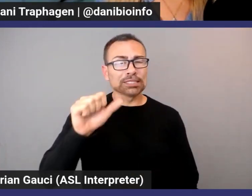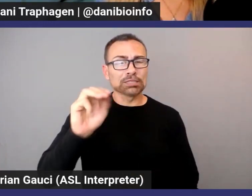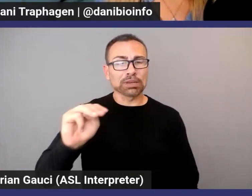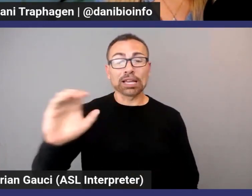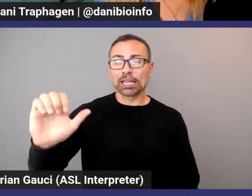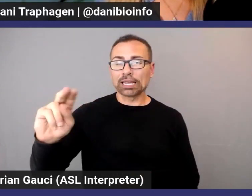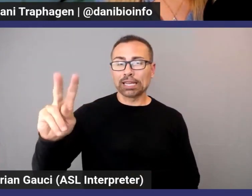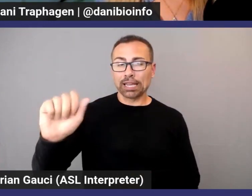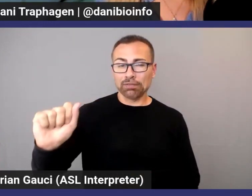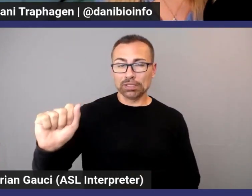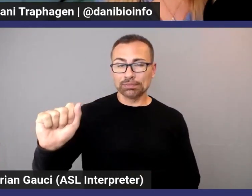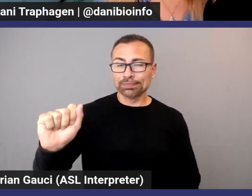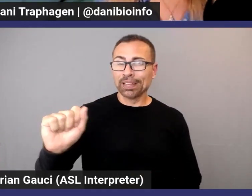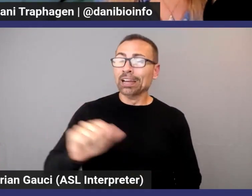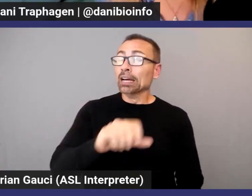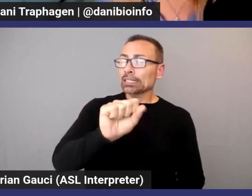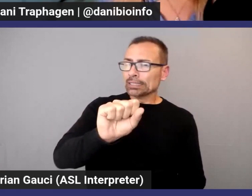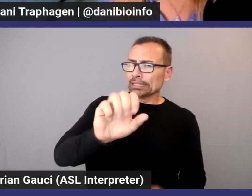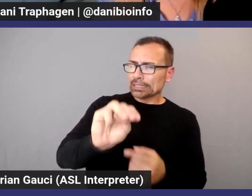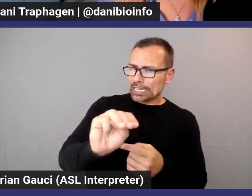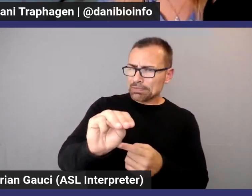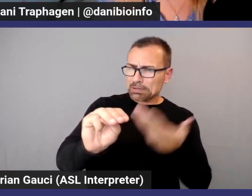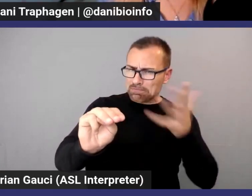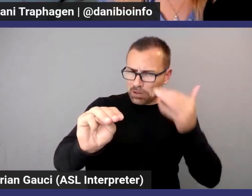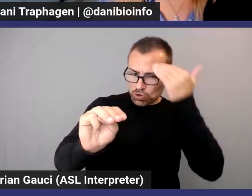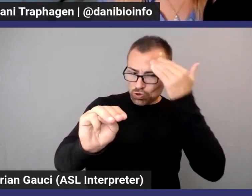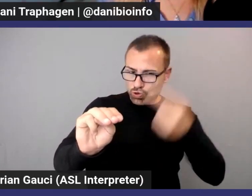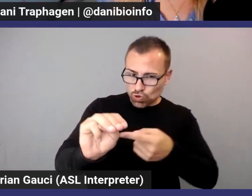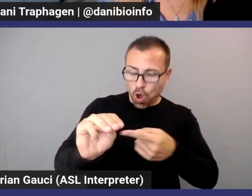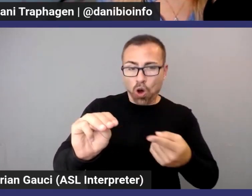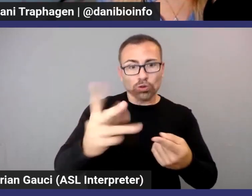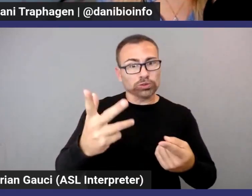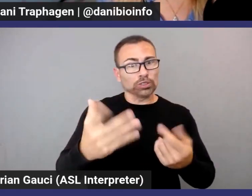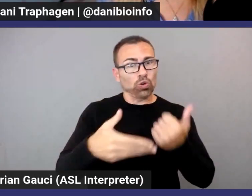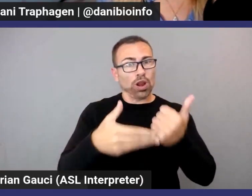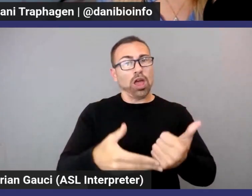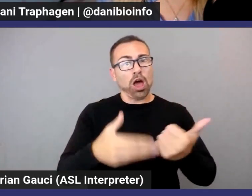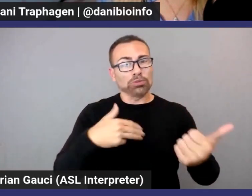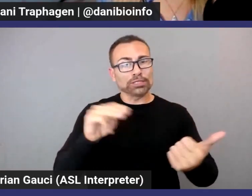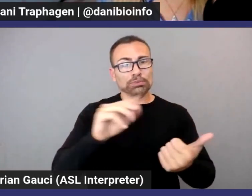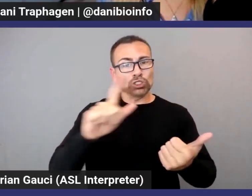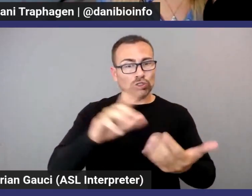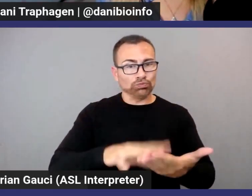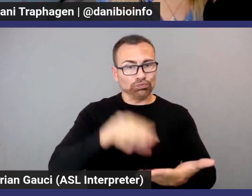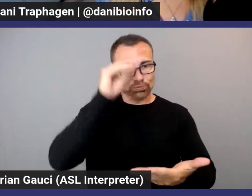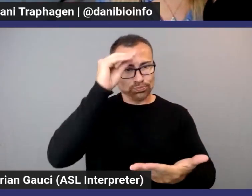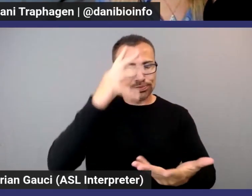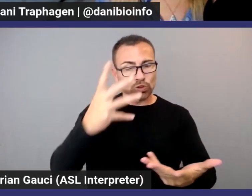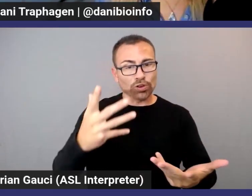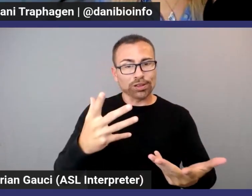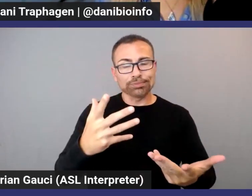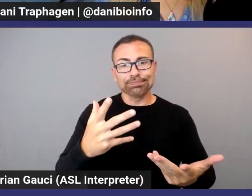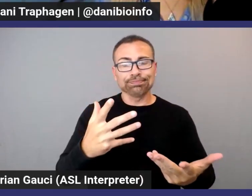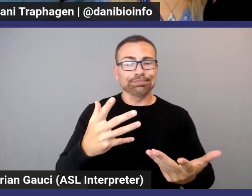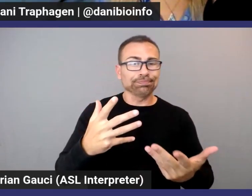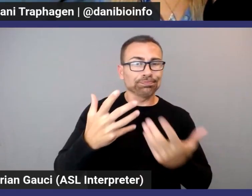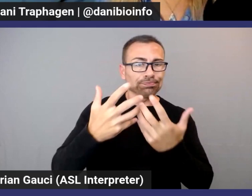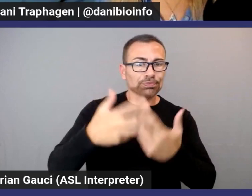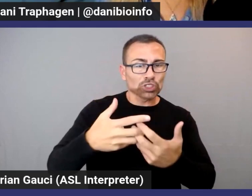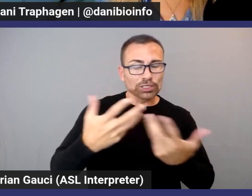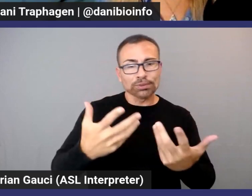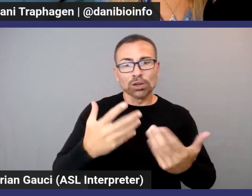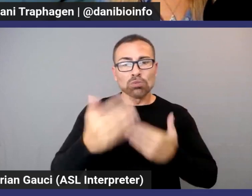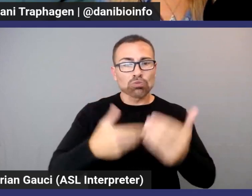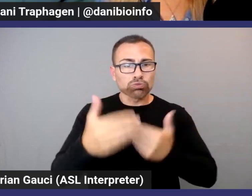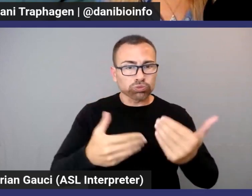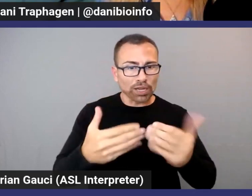machine learning services. It does a whole lot in terms of being able to help simplify the machine learning journey for a lot of our customers. But can you tell us more about Amazon